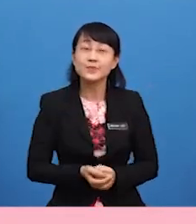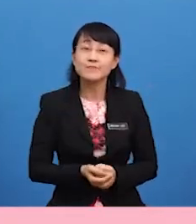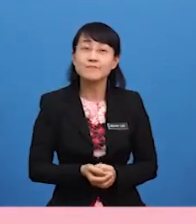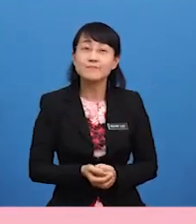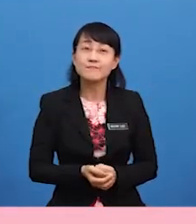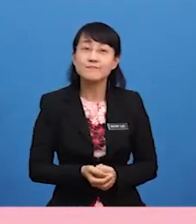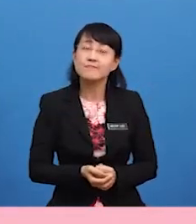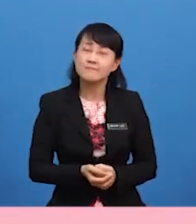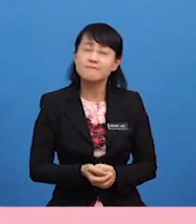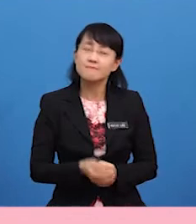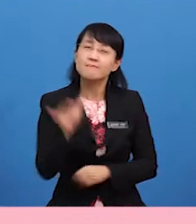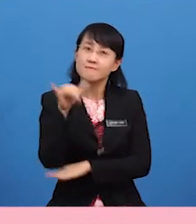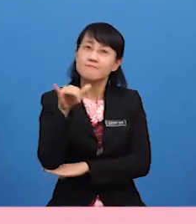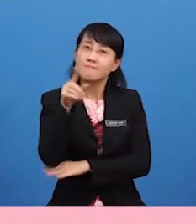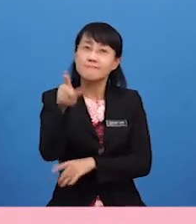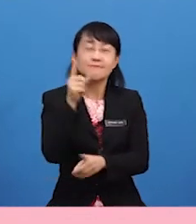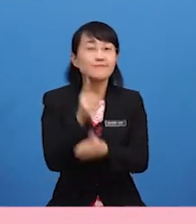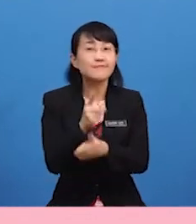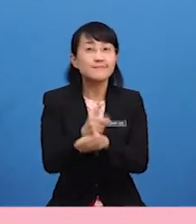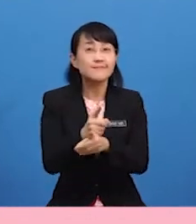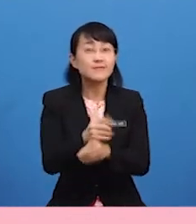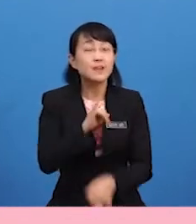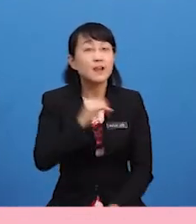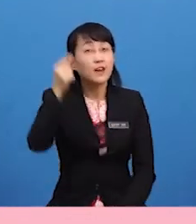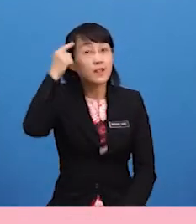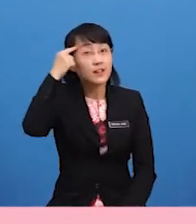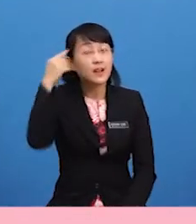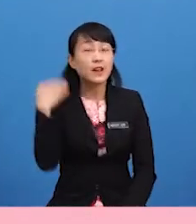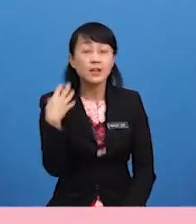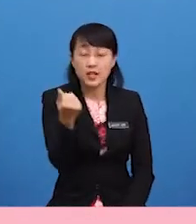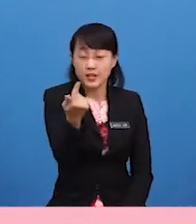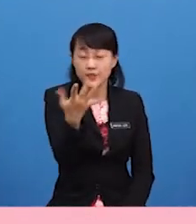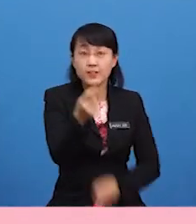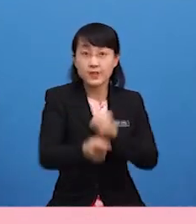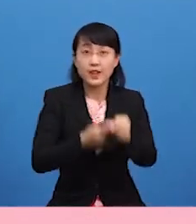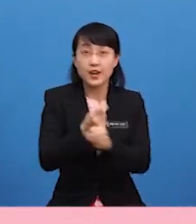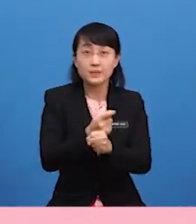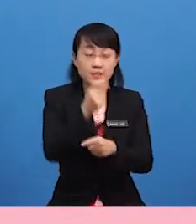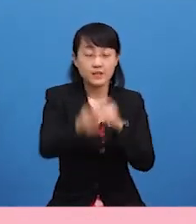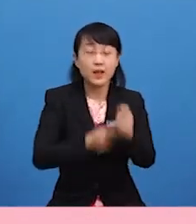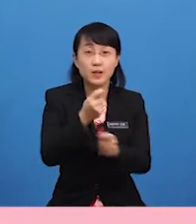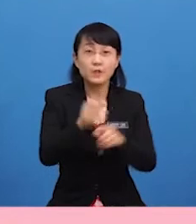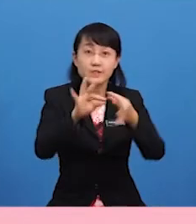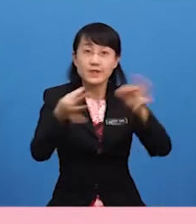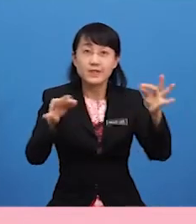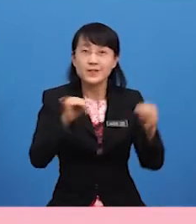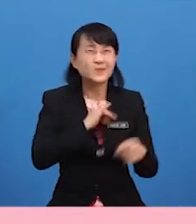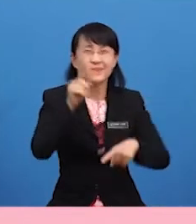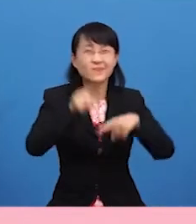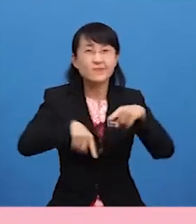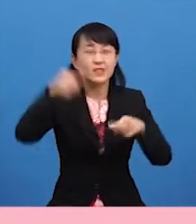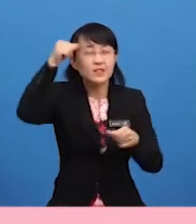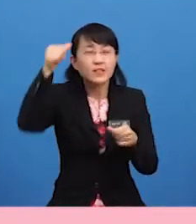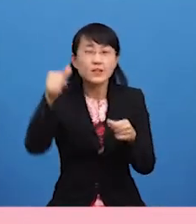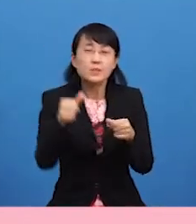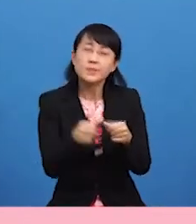Now that you mention it, yes, you're right. And I think there are a few types of sentences, but I can't quite recall